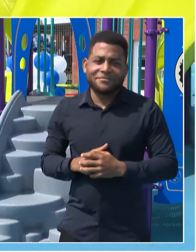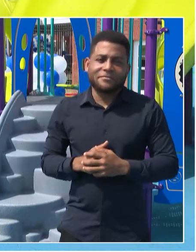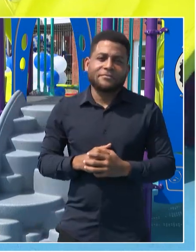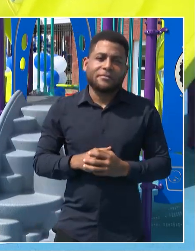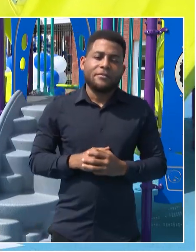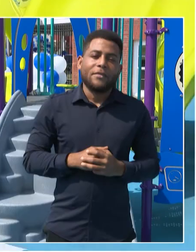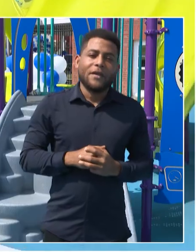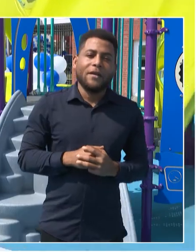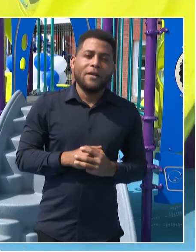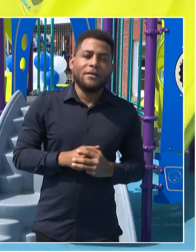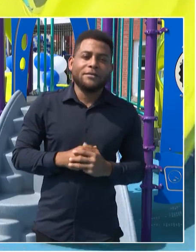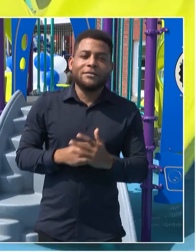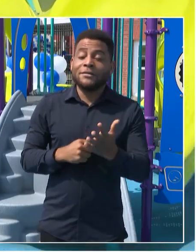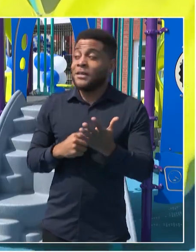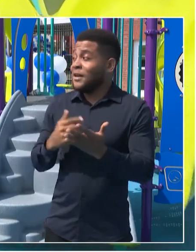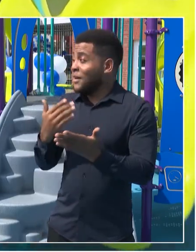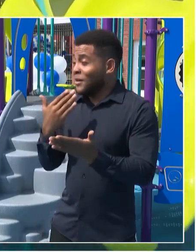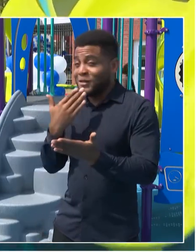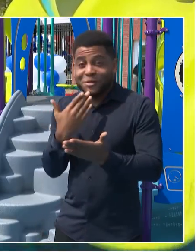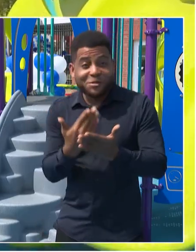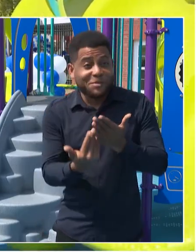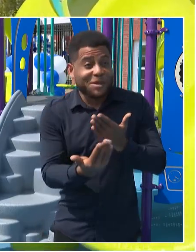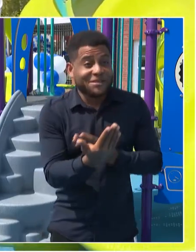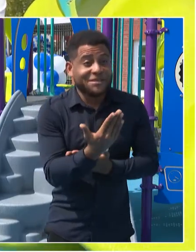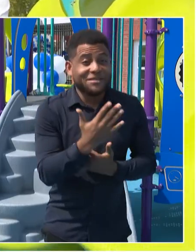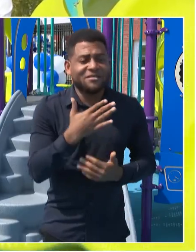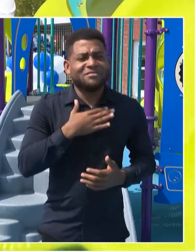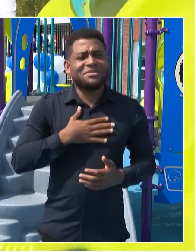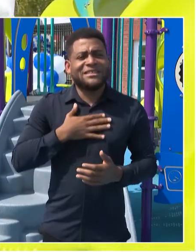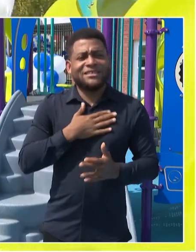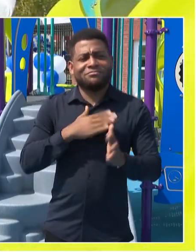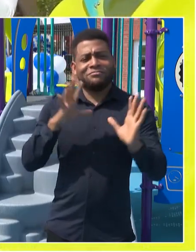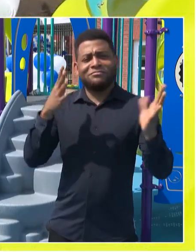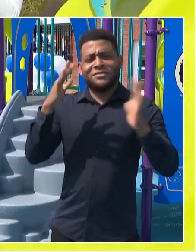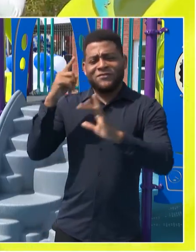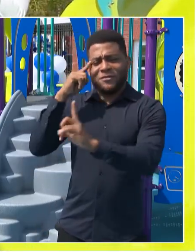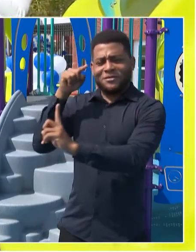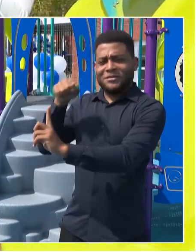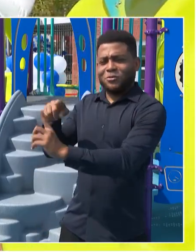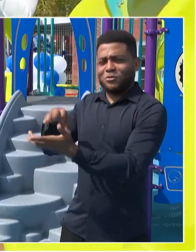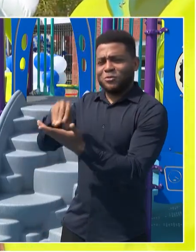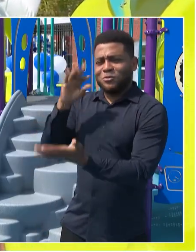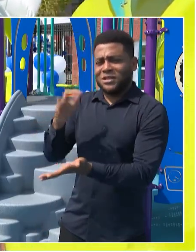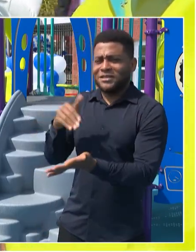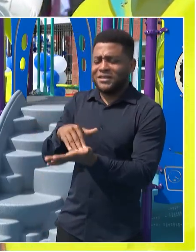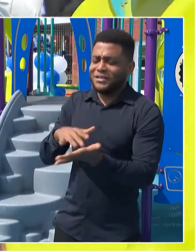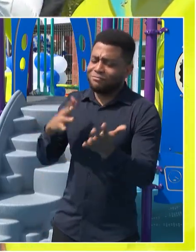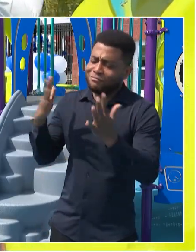Well, good morning, everybody. Let's give our student a big round of applause.